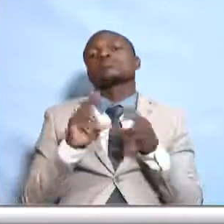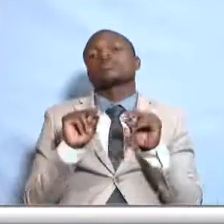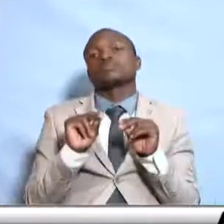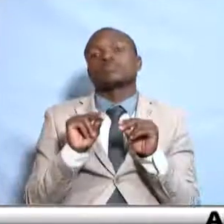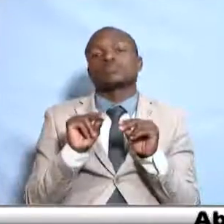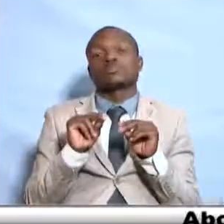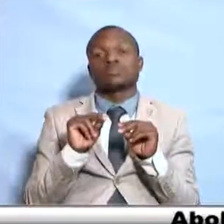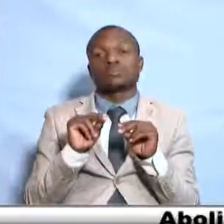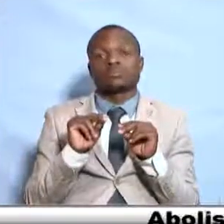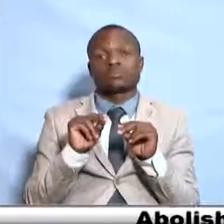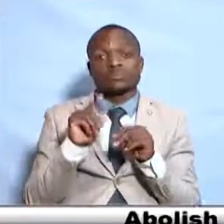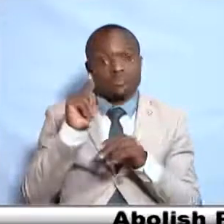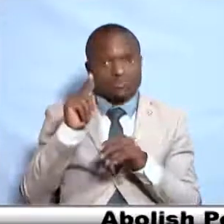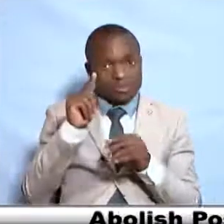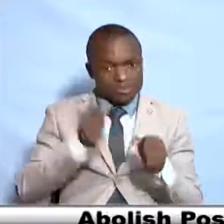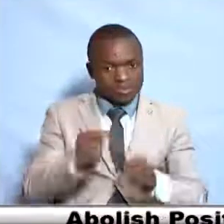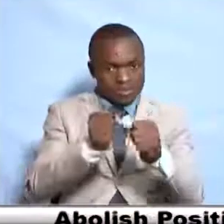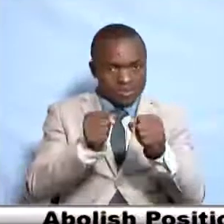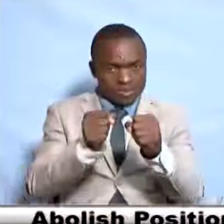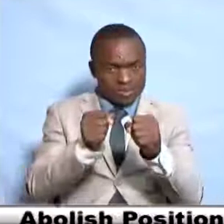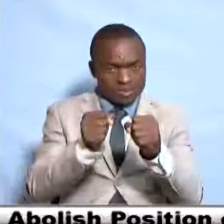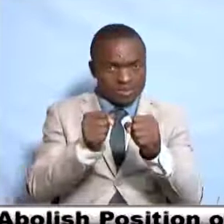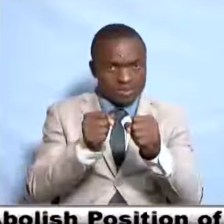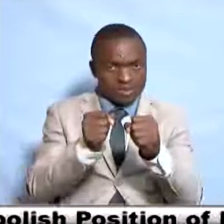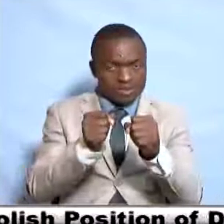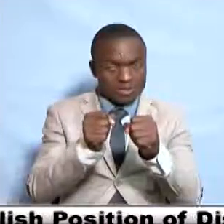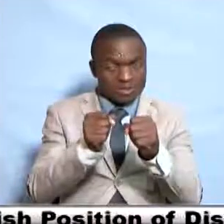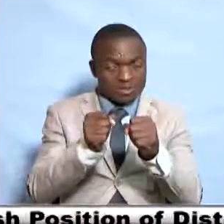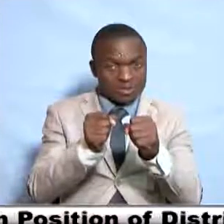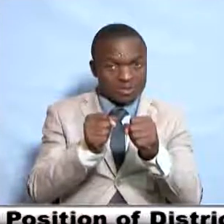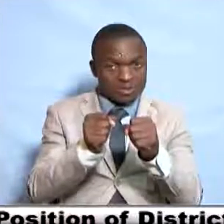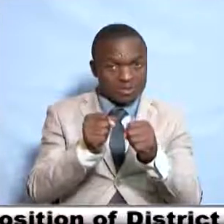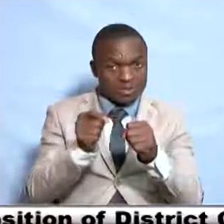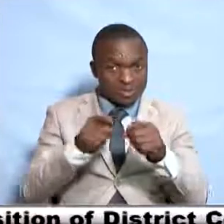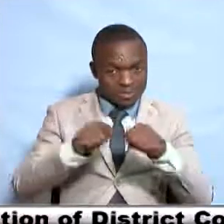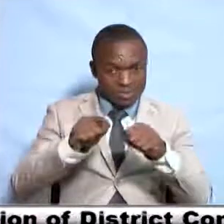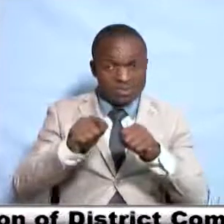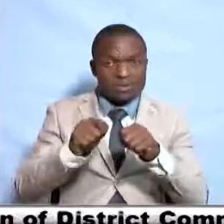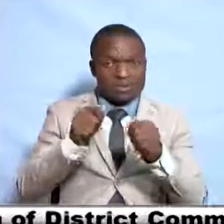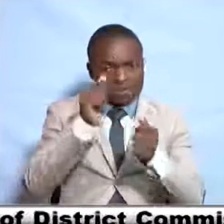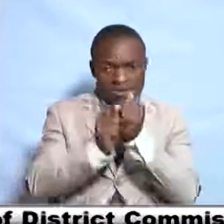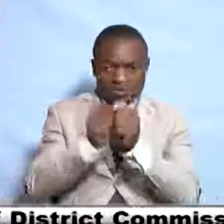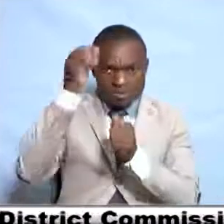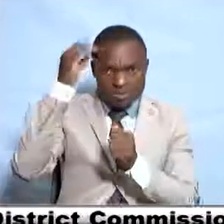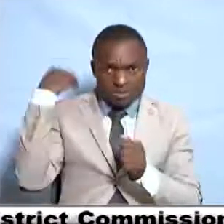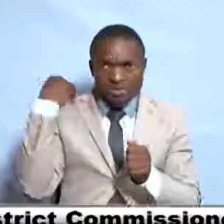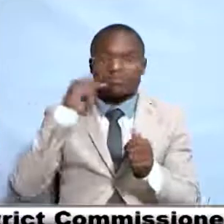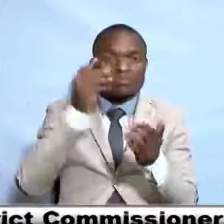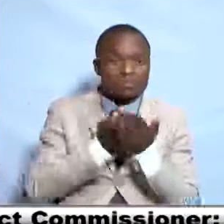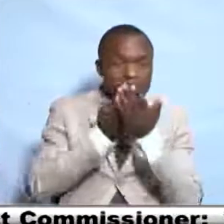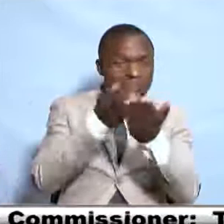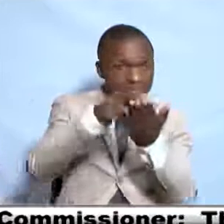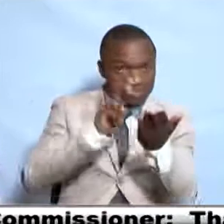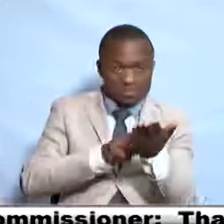The devolution, which is a system of governance, defines which officers should submit reports to the